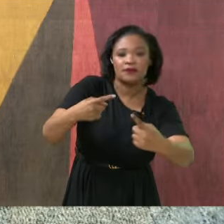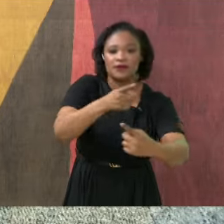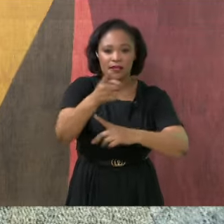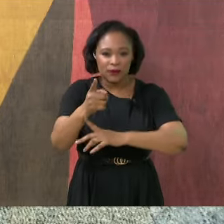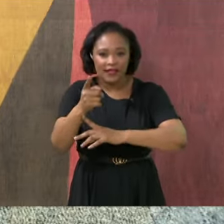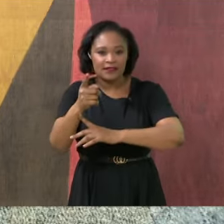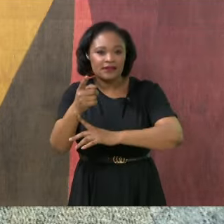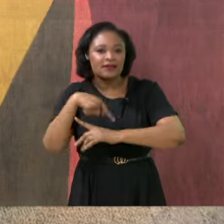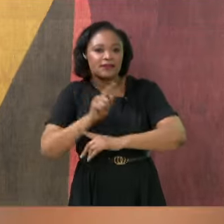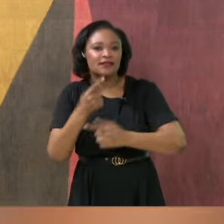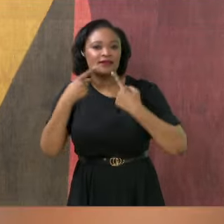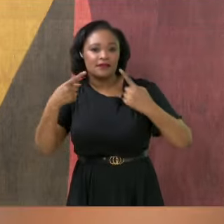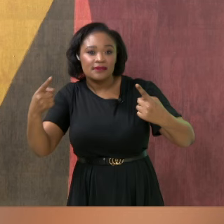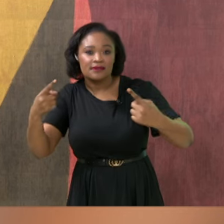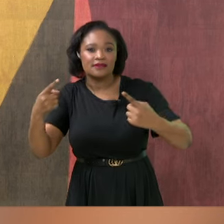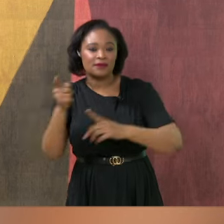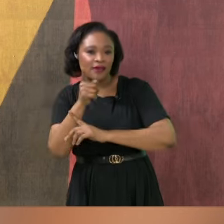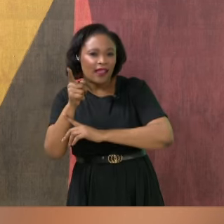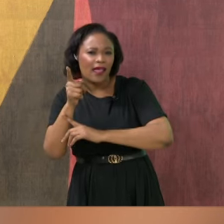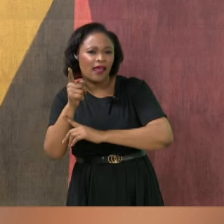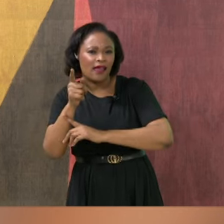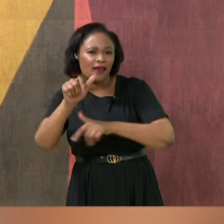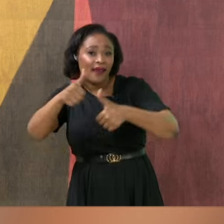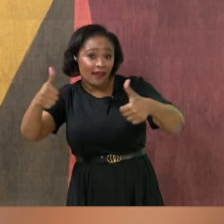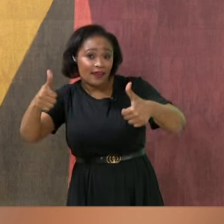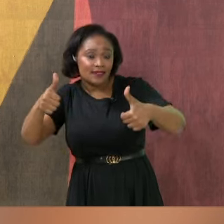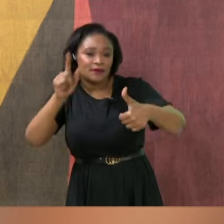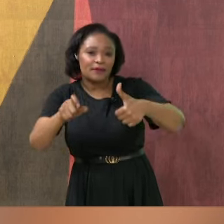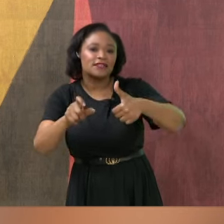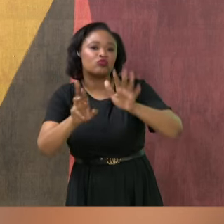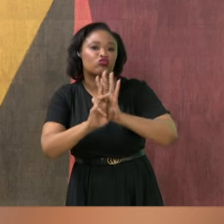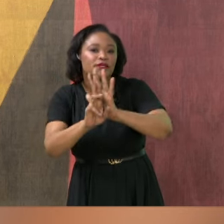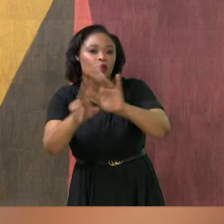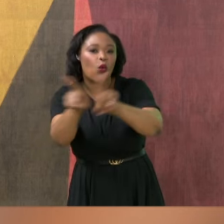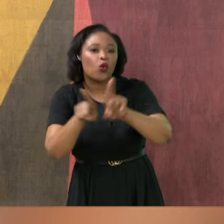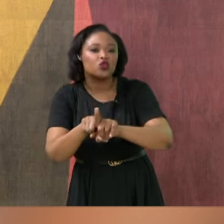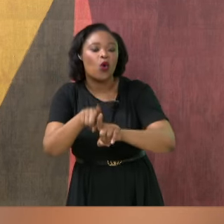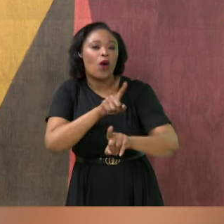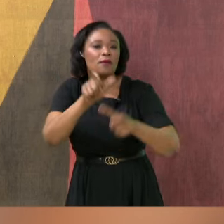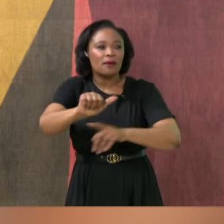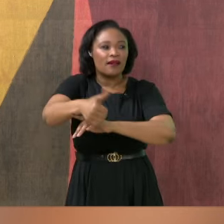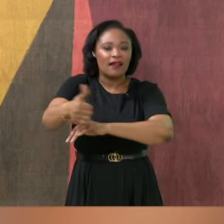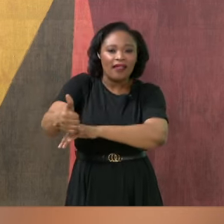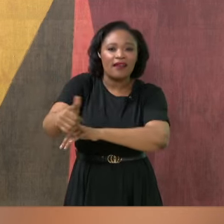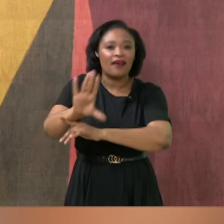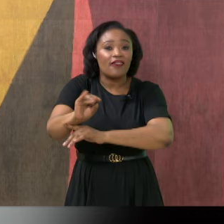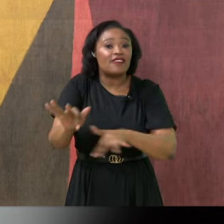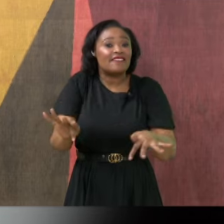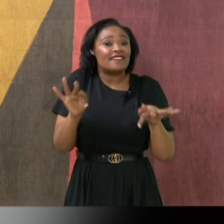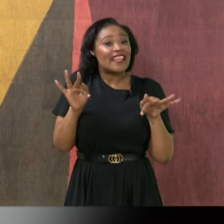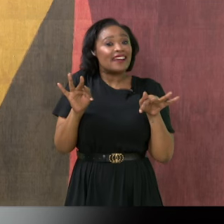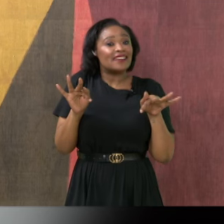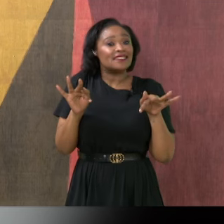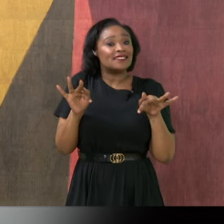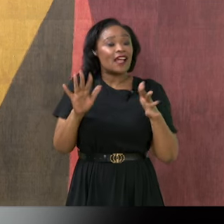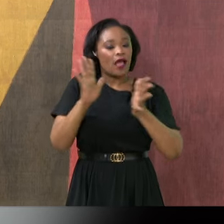also know I'm not doing it just for myself. I'm doing it for so many others who have the same fears and the same doubts and the same